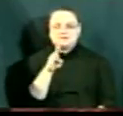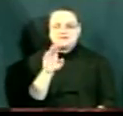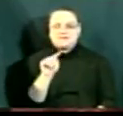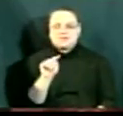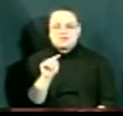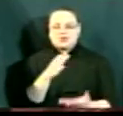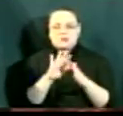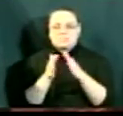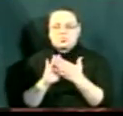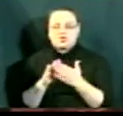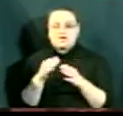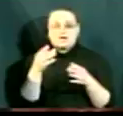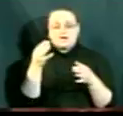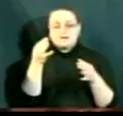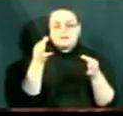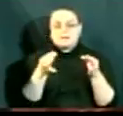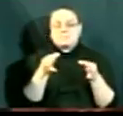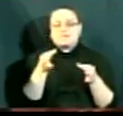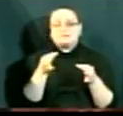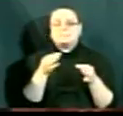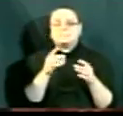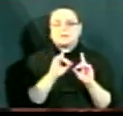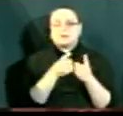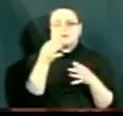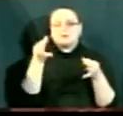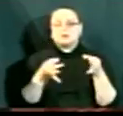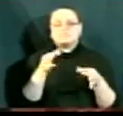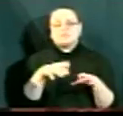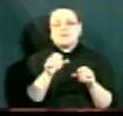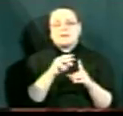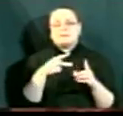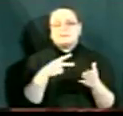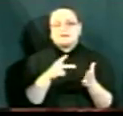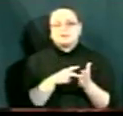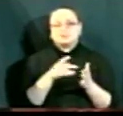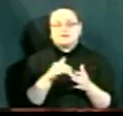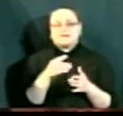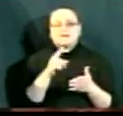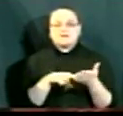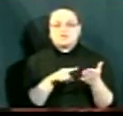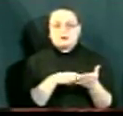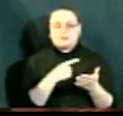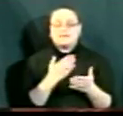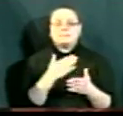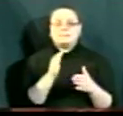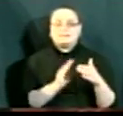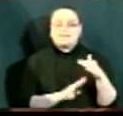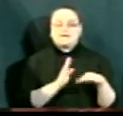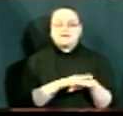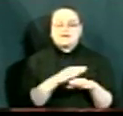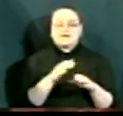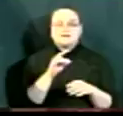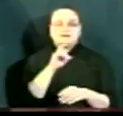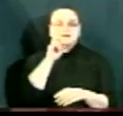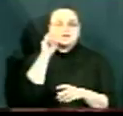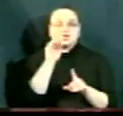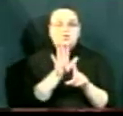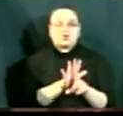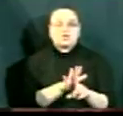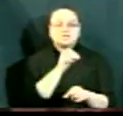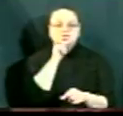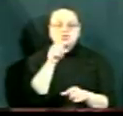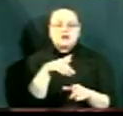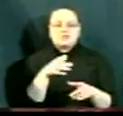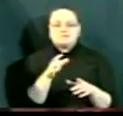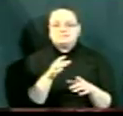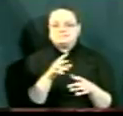The Department of Justice under the current administration has taken the position that discrimination based on sexual orientation does not